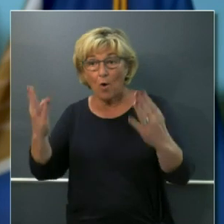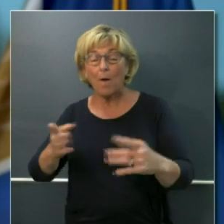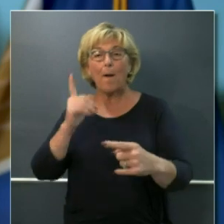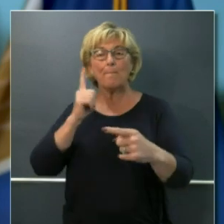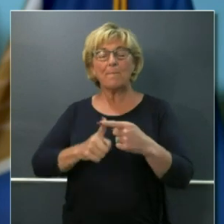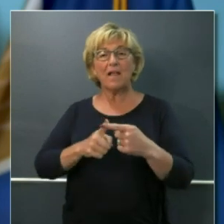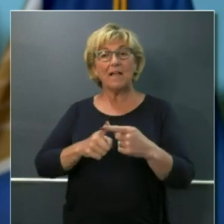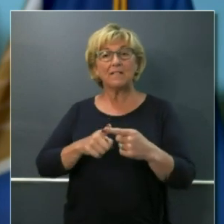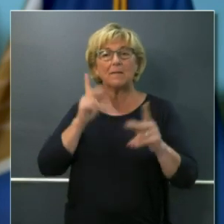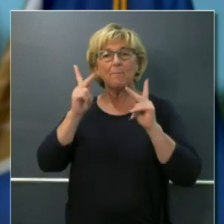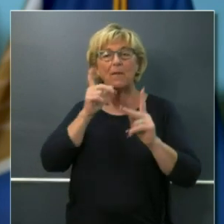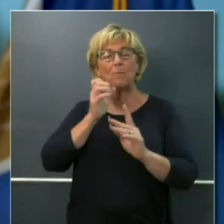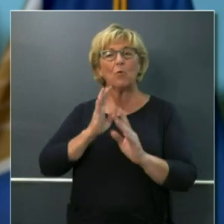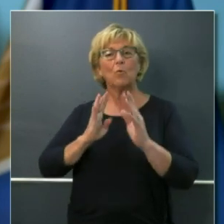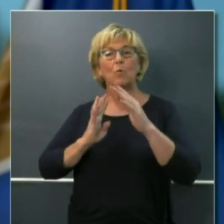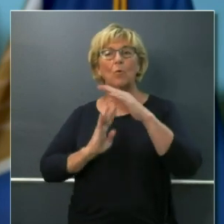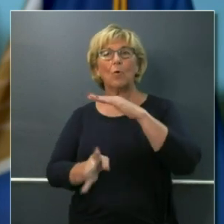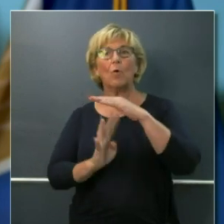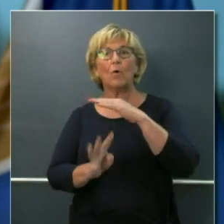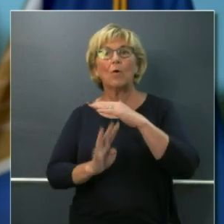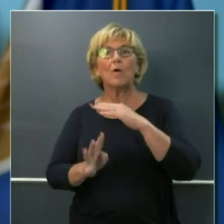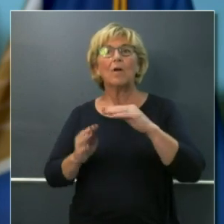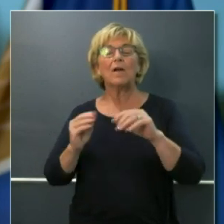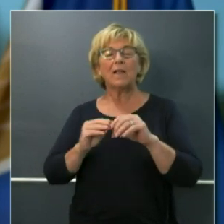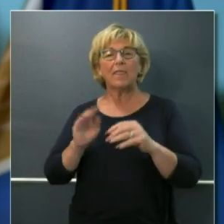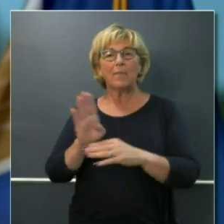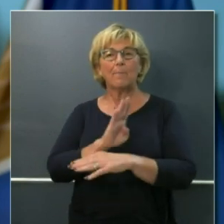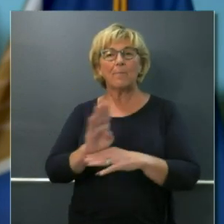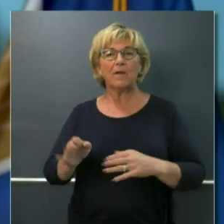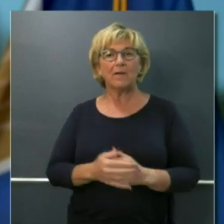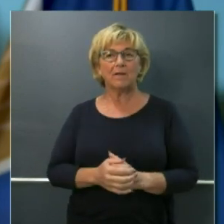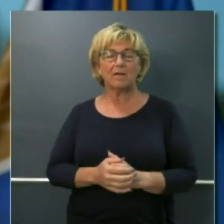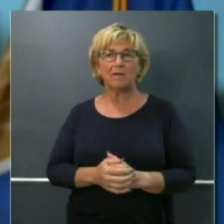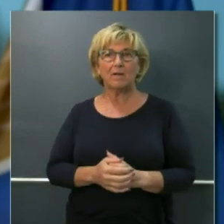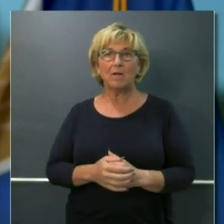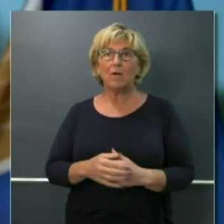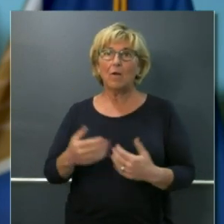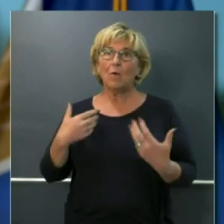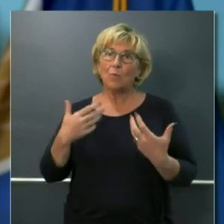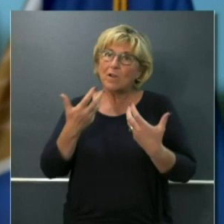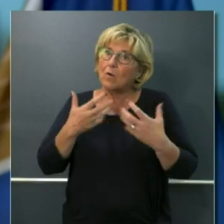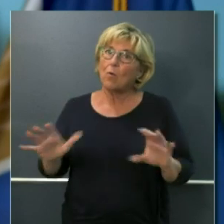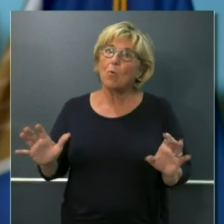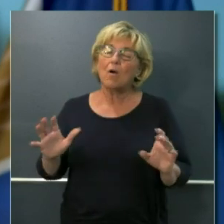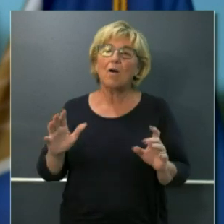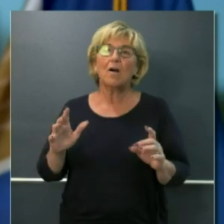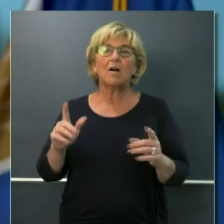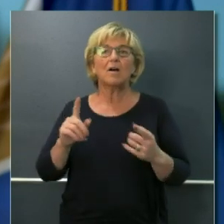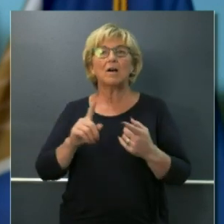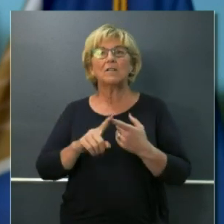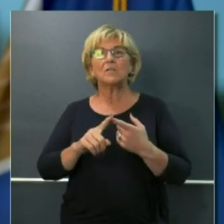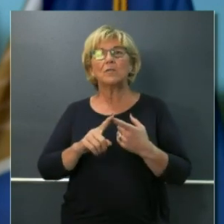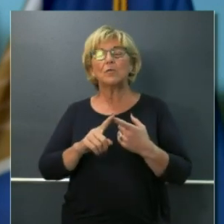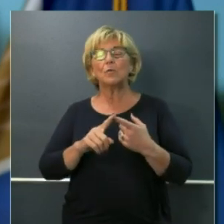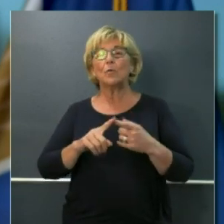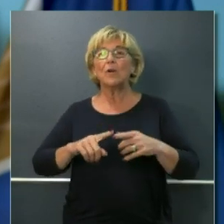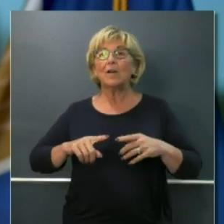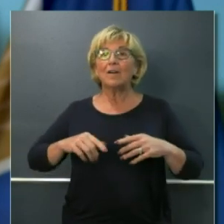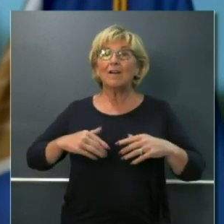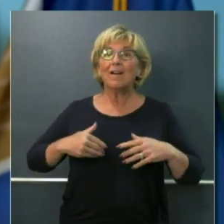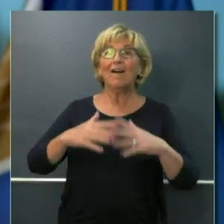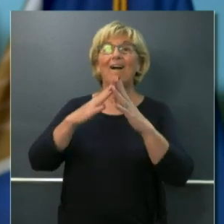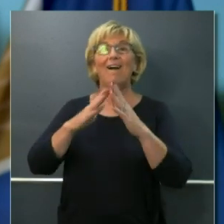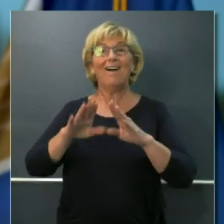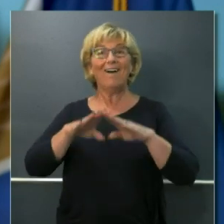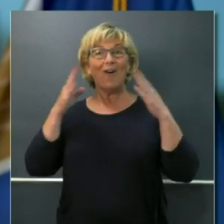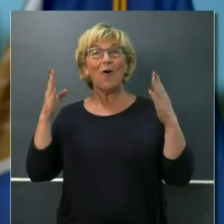one thing to open a business, but there's no demand. It's a false promise. And as someone who's had the privilege of starting many, many